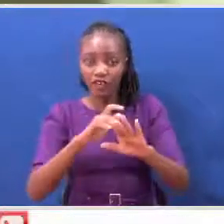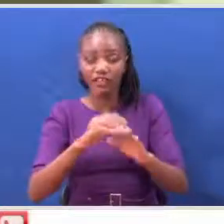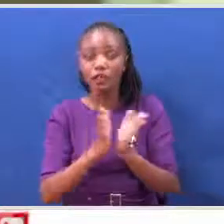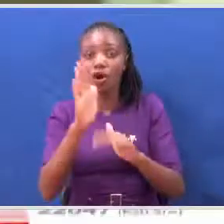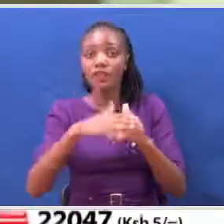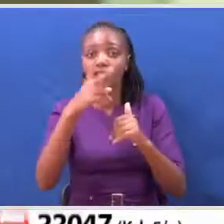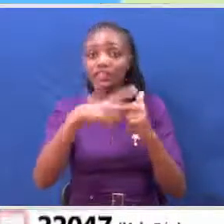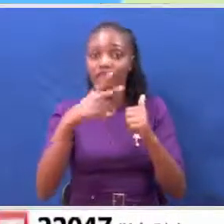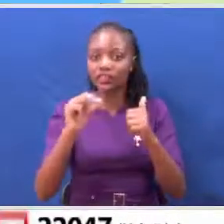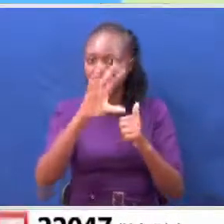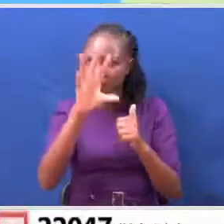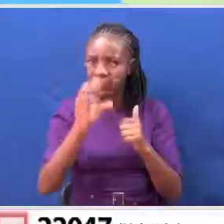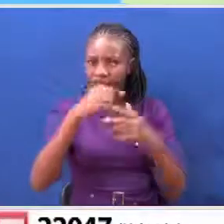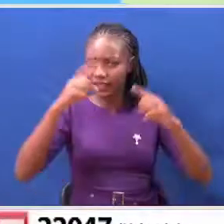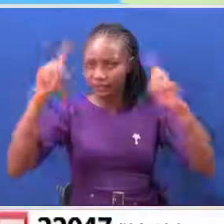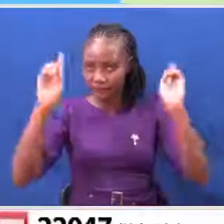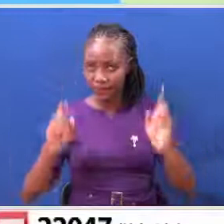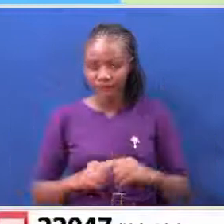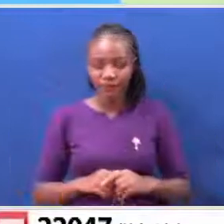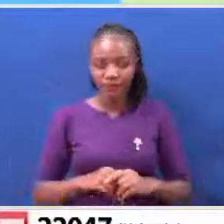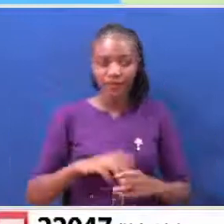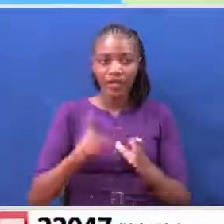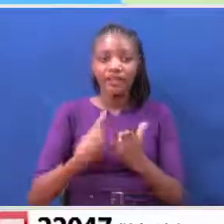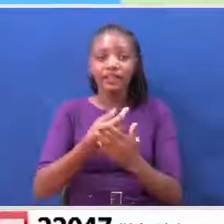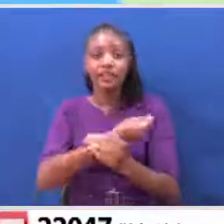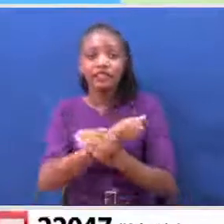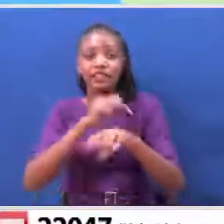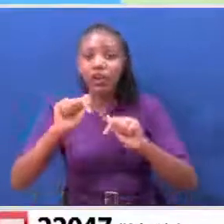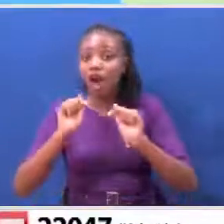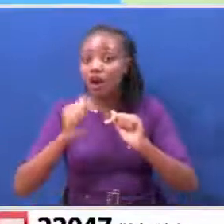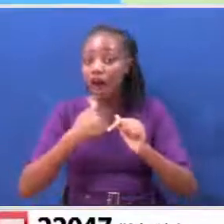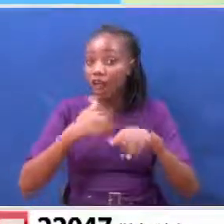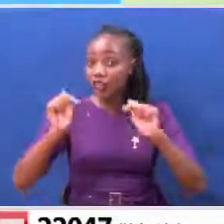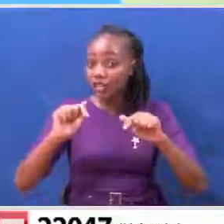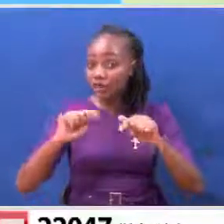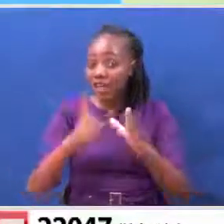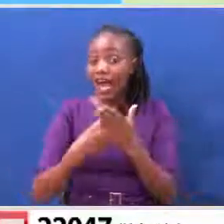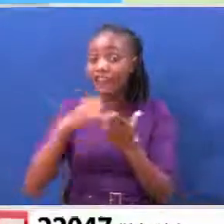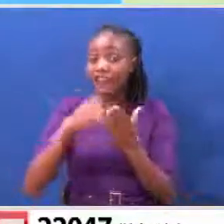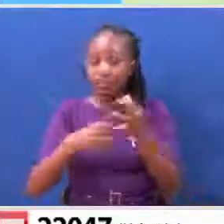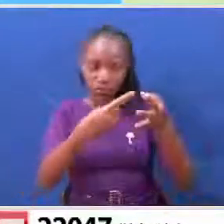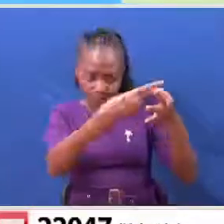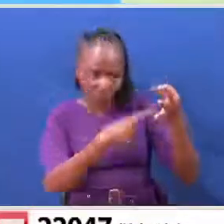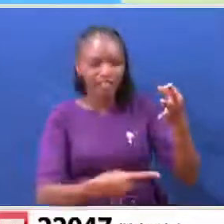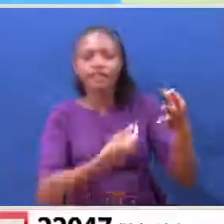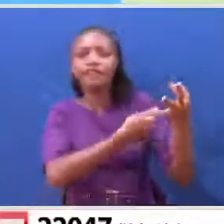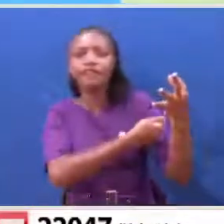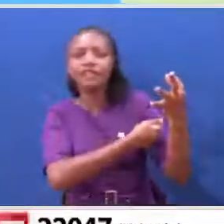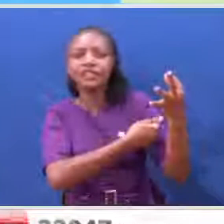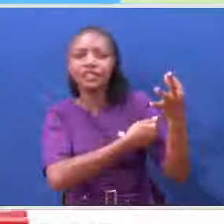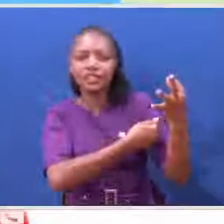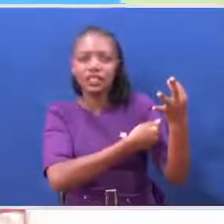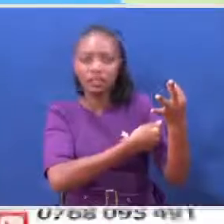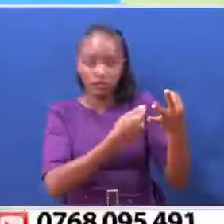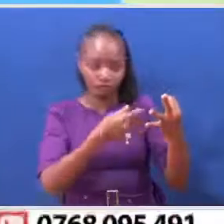70% success rate. There is one vaccine which we are involved in here that is among the 3 vaccines that are now